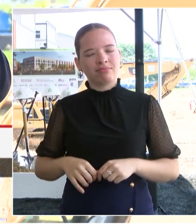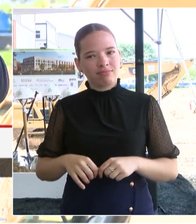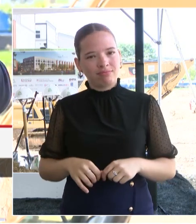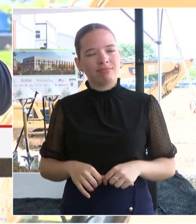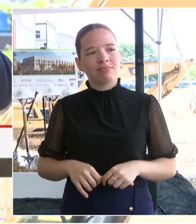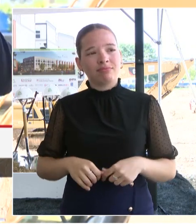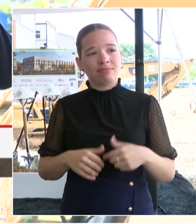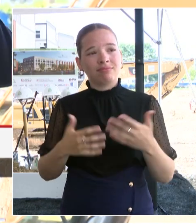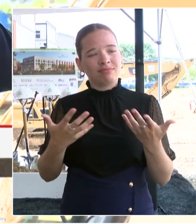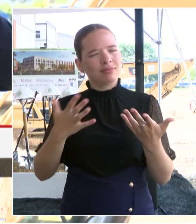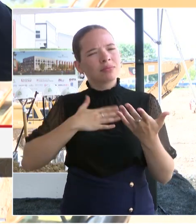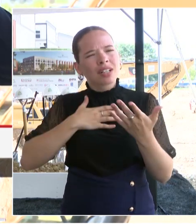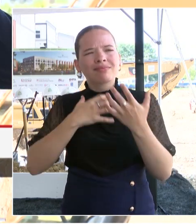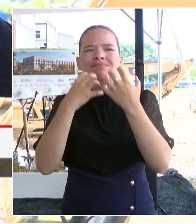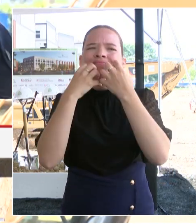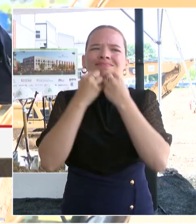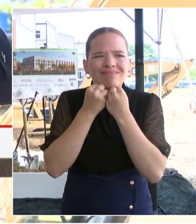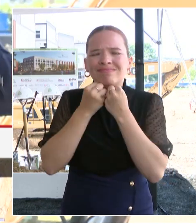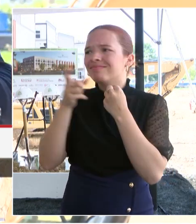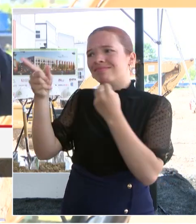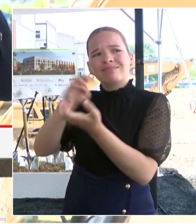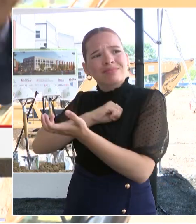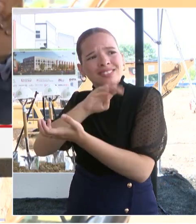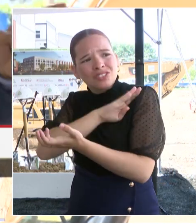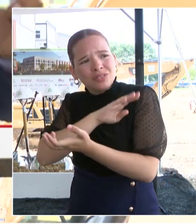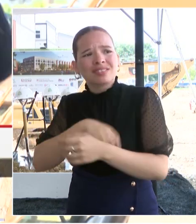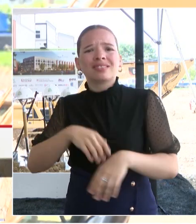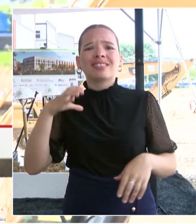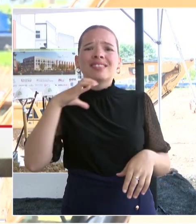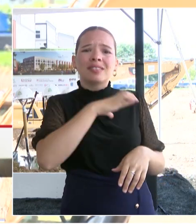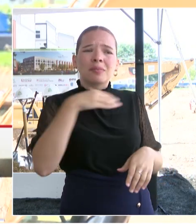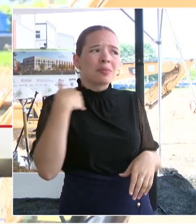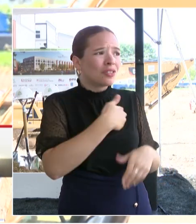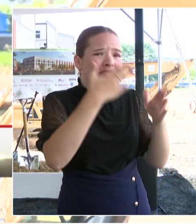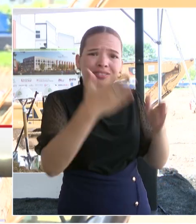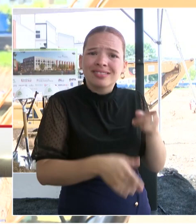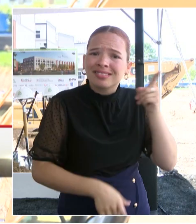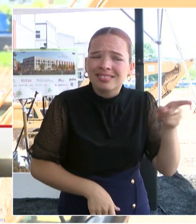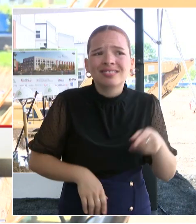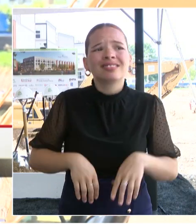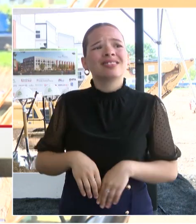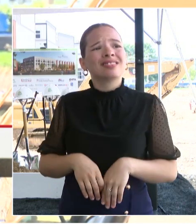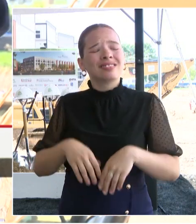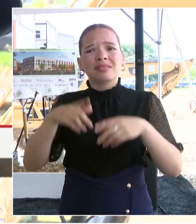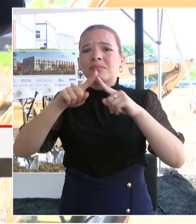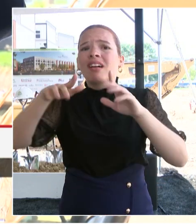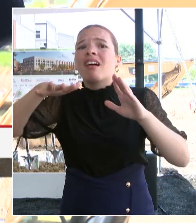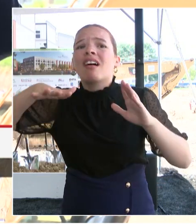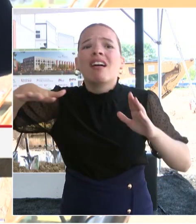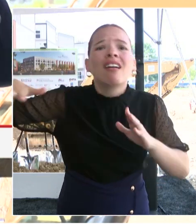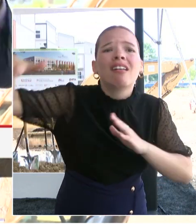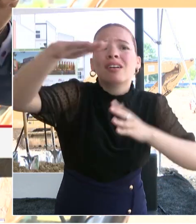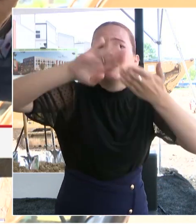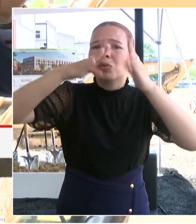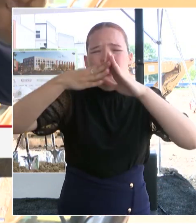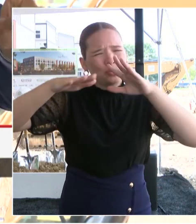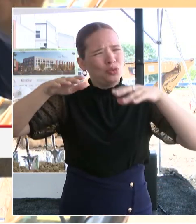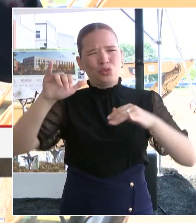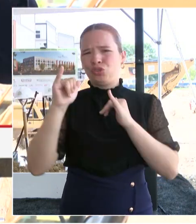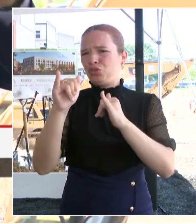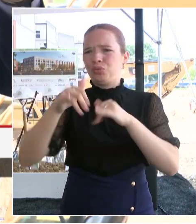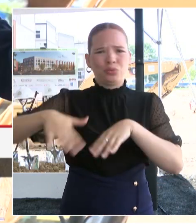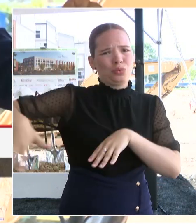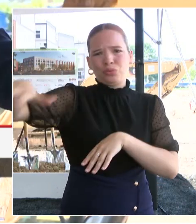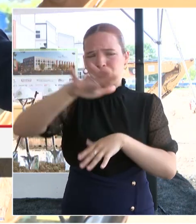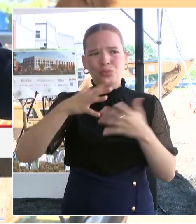Louis George, but at the community level, Gwen Cofield, right over there, and her folks, Uchenna Evans,